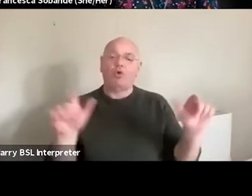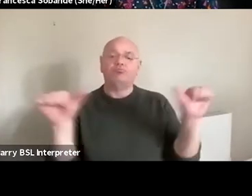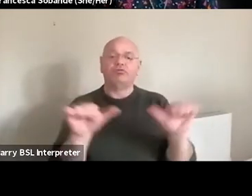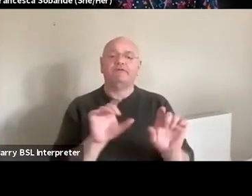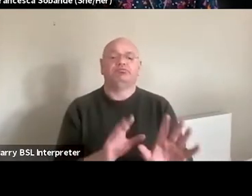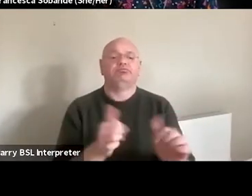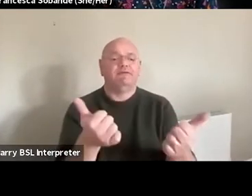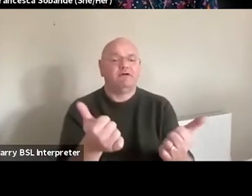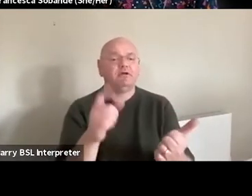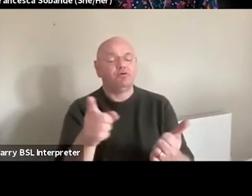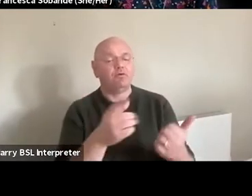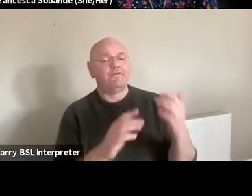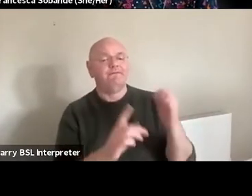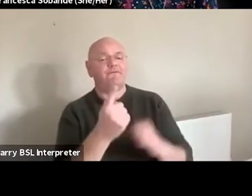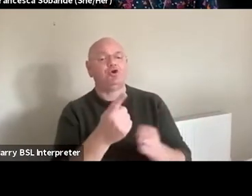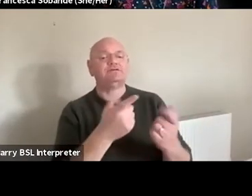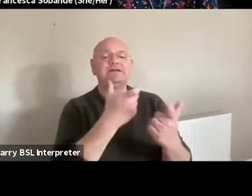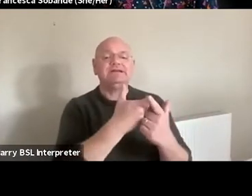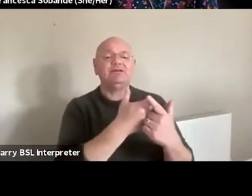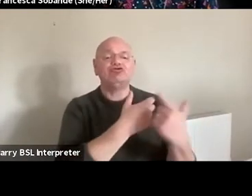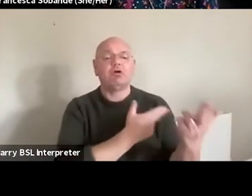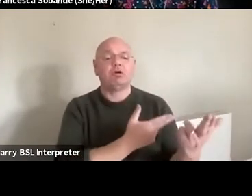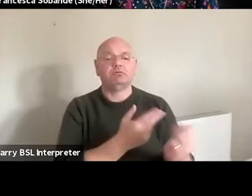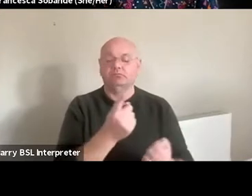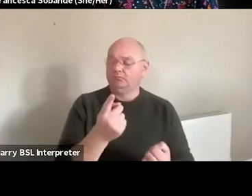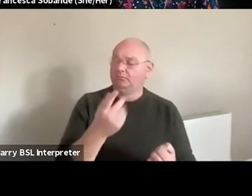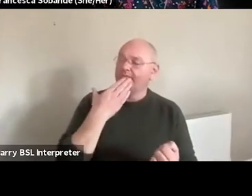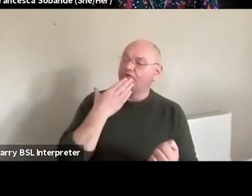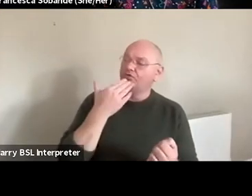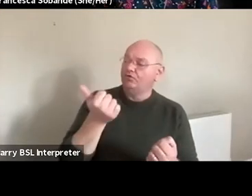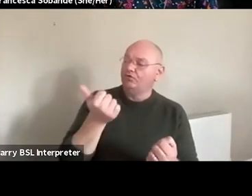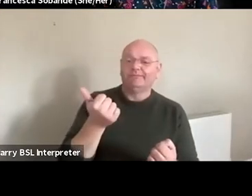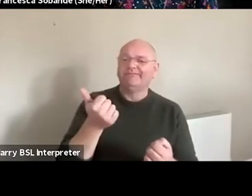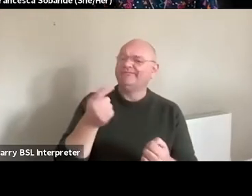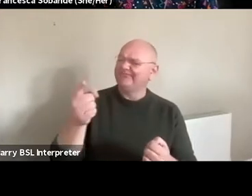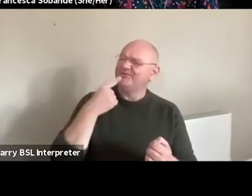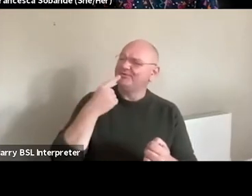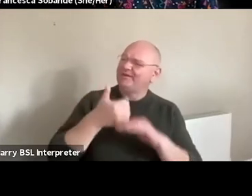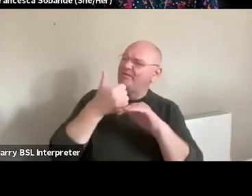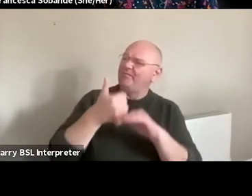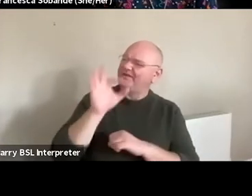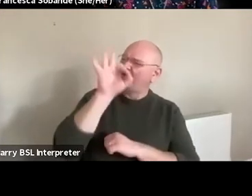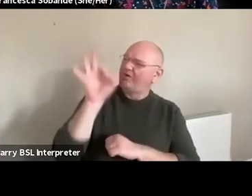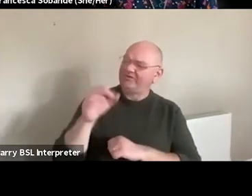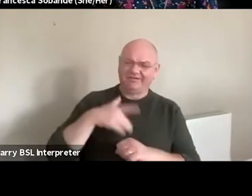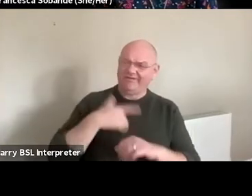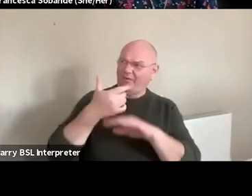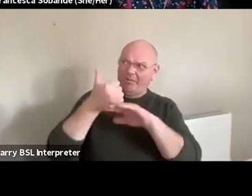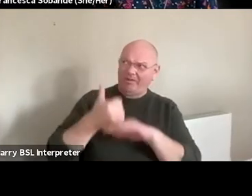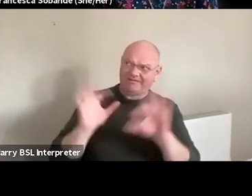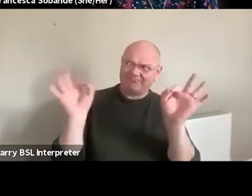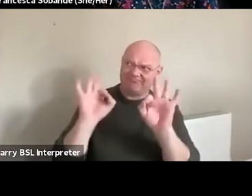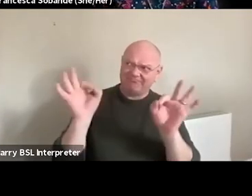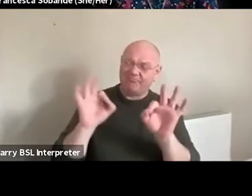Khadija. Thank you. Although you've sort of framed this as a basic question, I don't think it's a basic question at all. I think, you